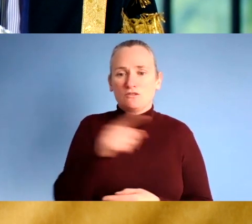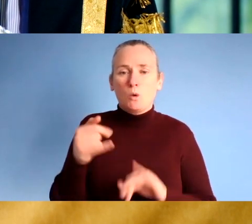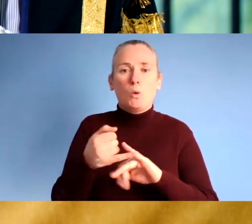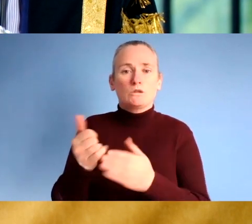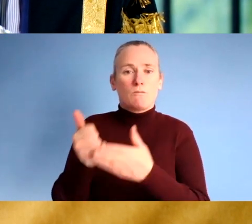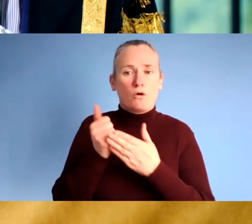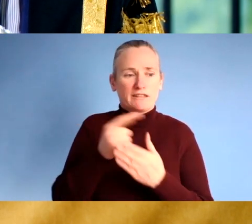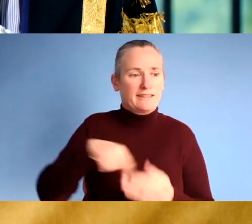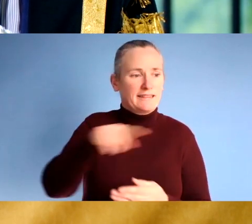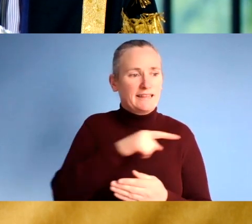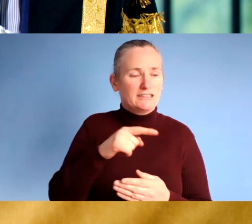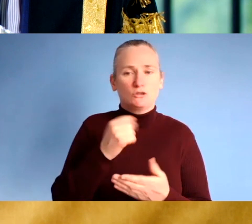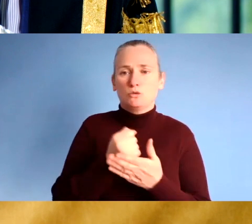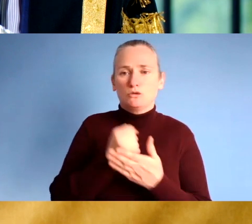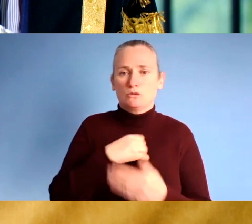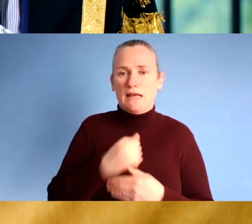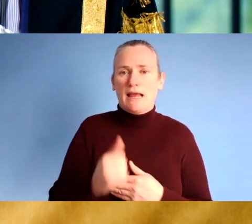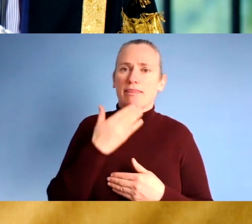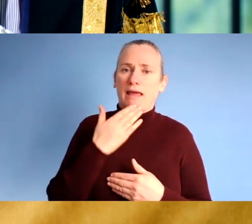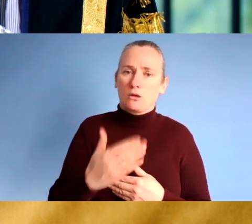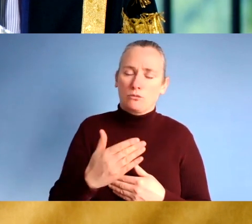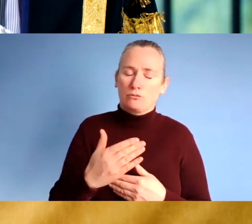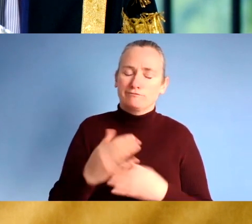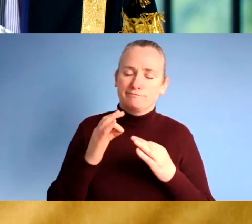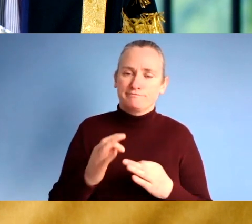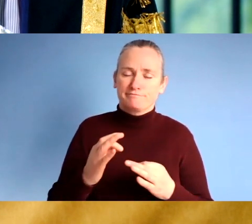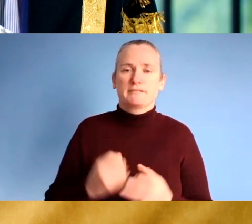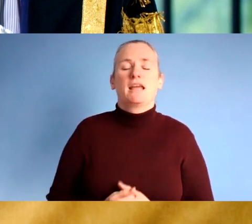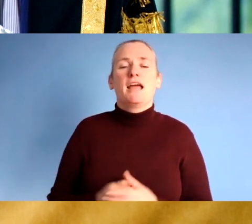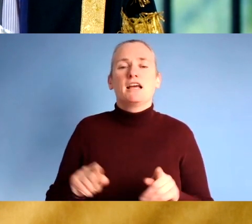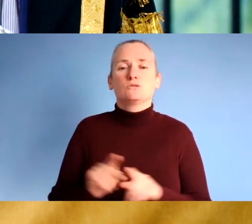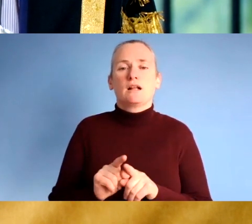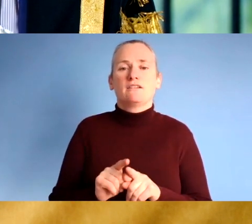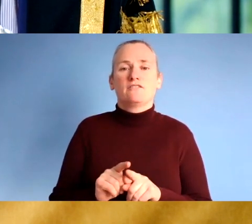graduates today, thank you. Mila Brikas. I also want to thank,